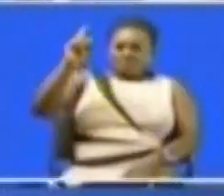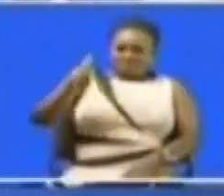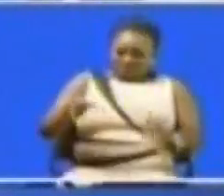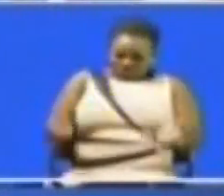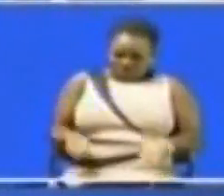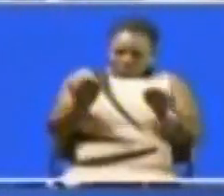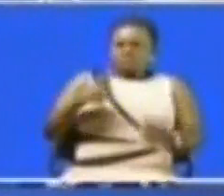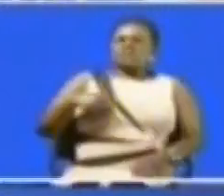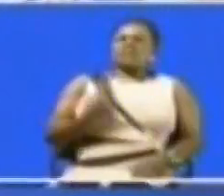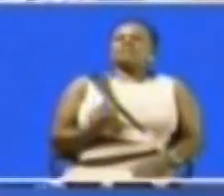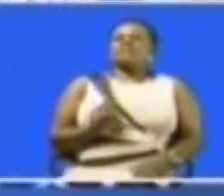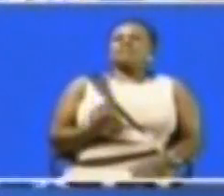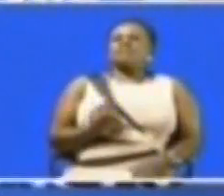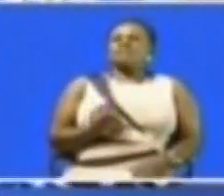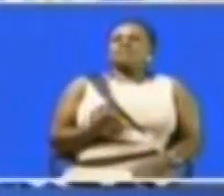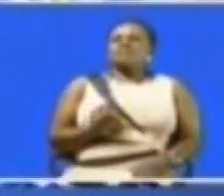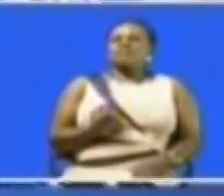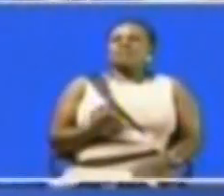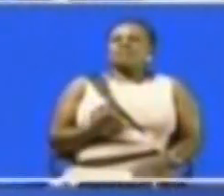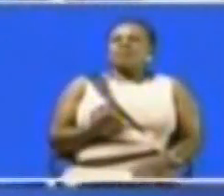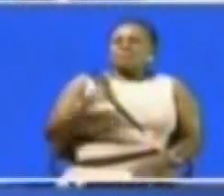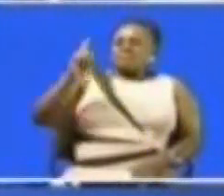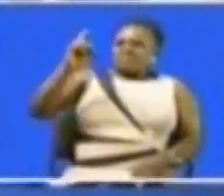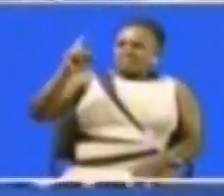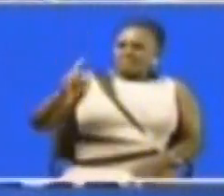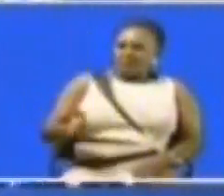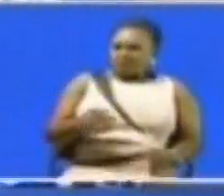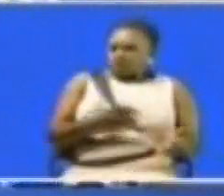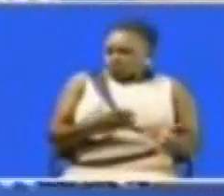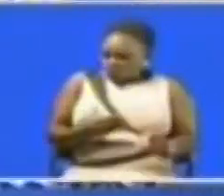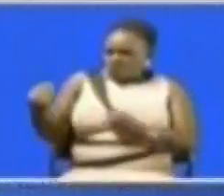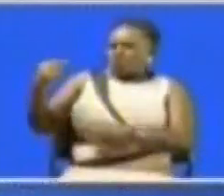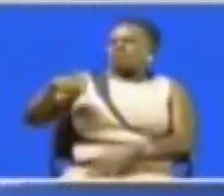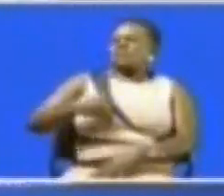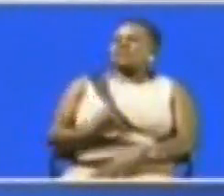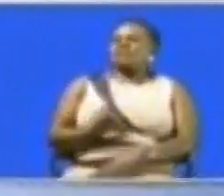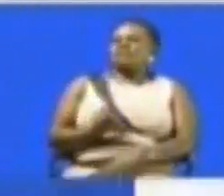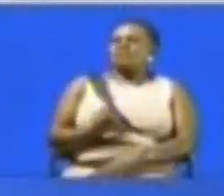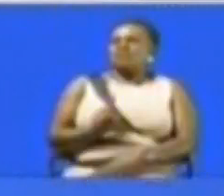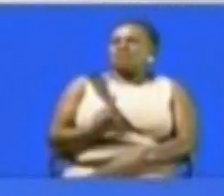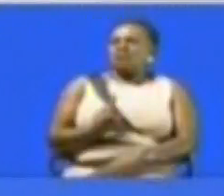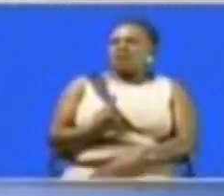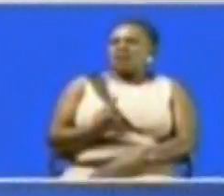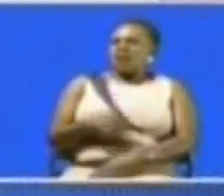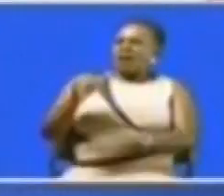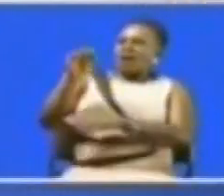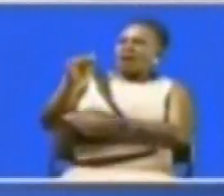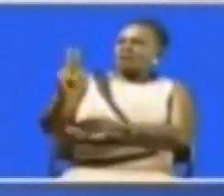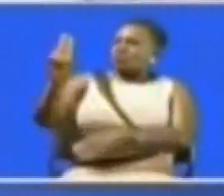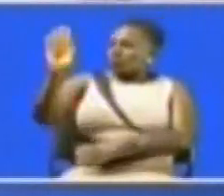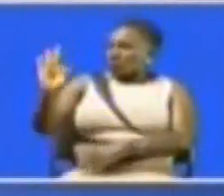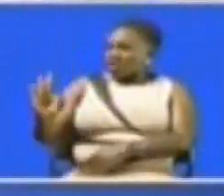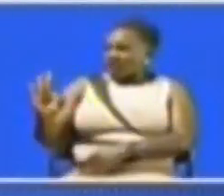promote ourselves. And we must go there for ourselves. We now do not ask for